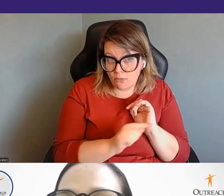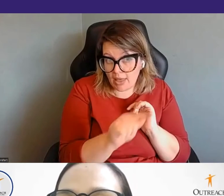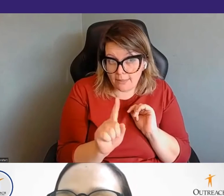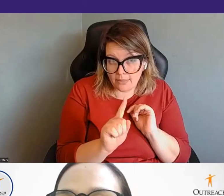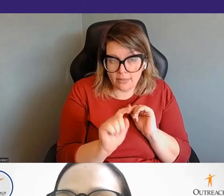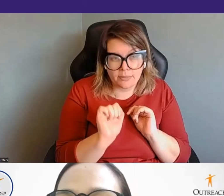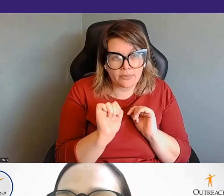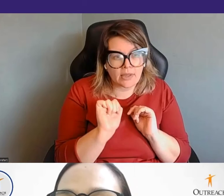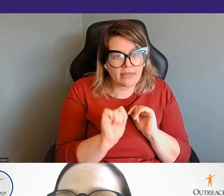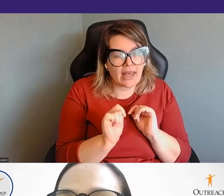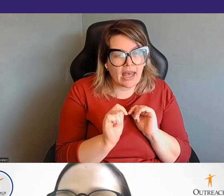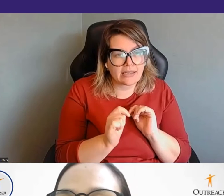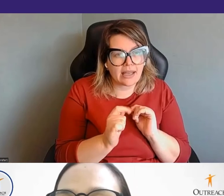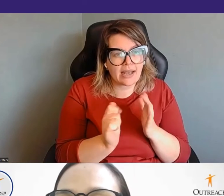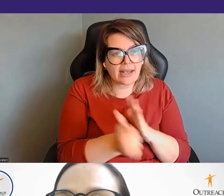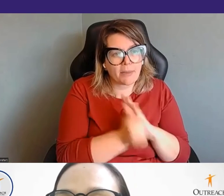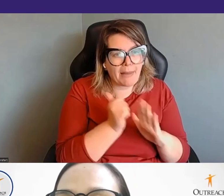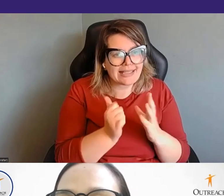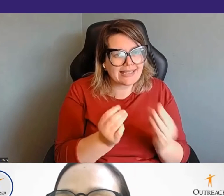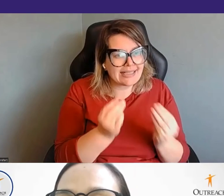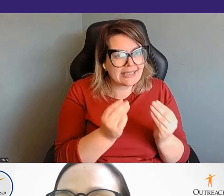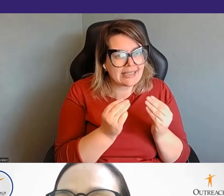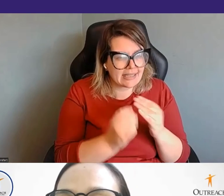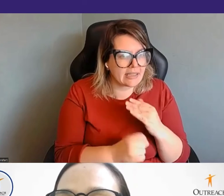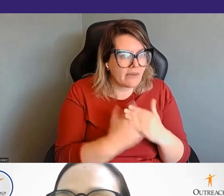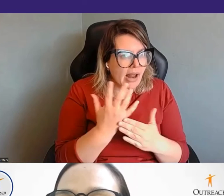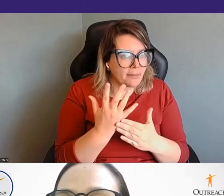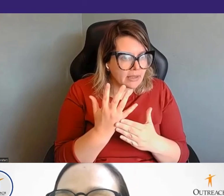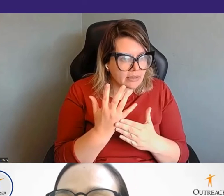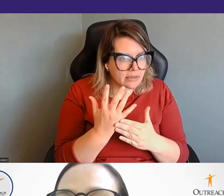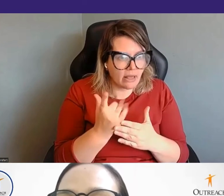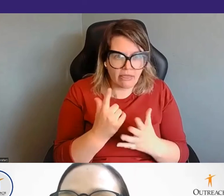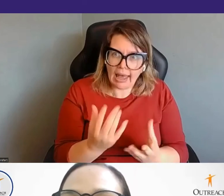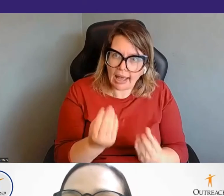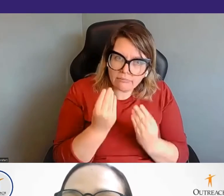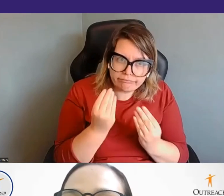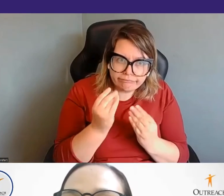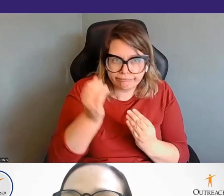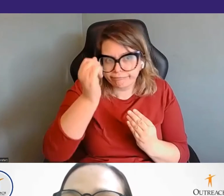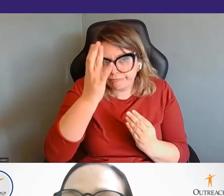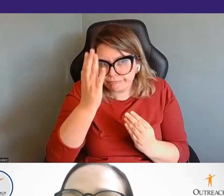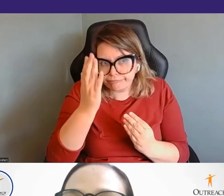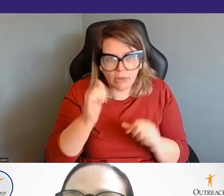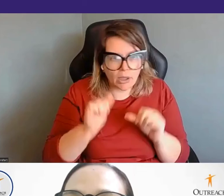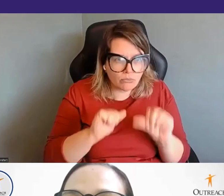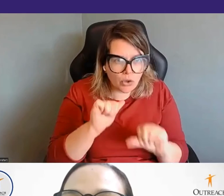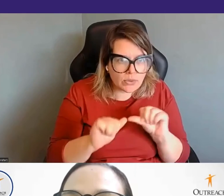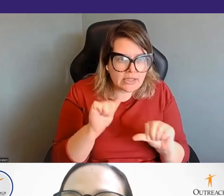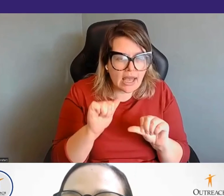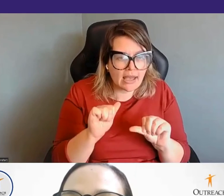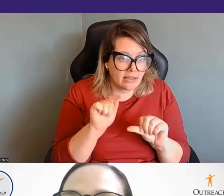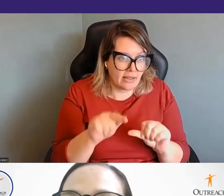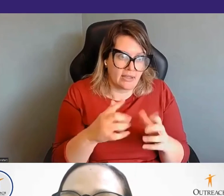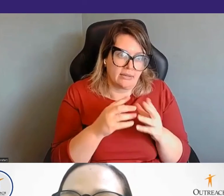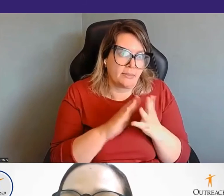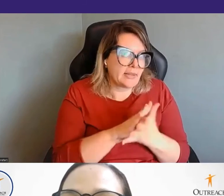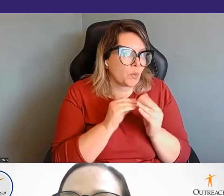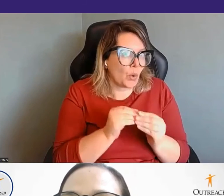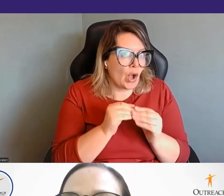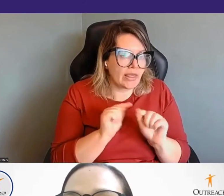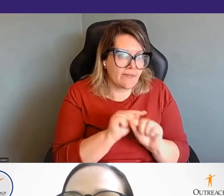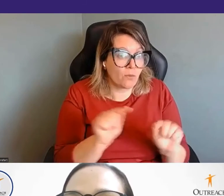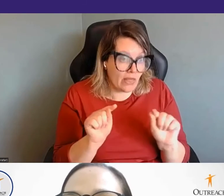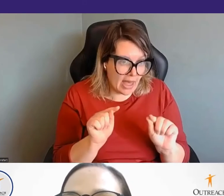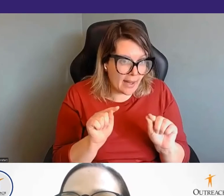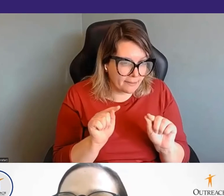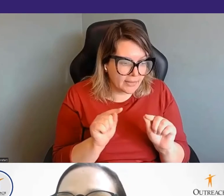capacity development that they get from this, the training that they get in the process, makes it worth their while. So